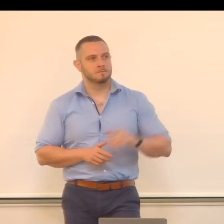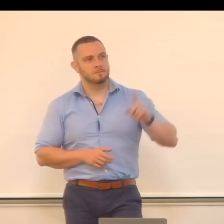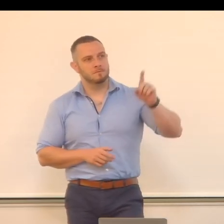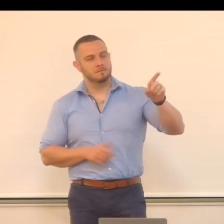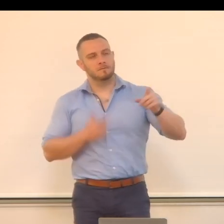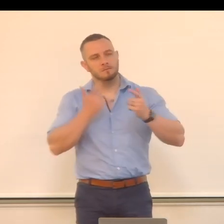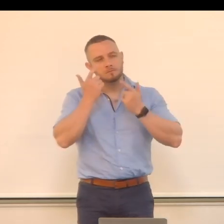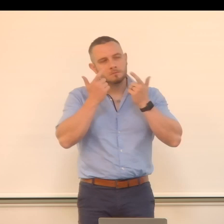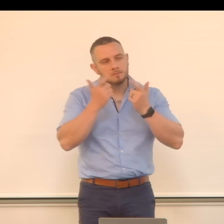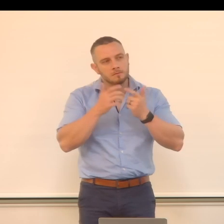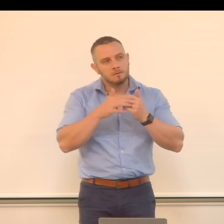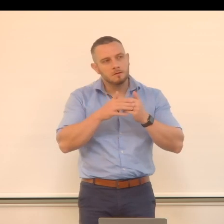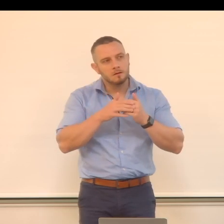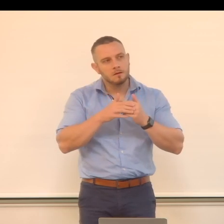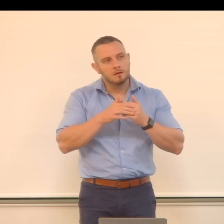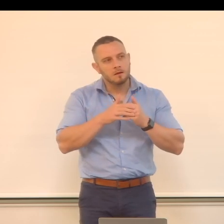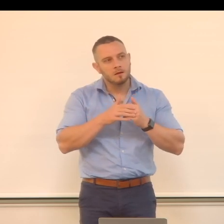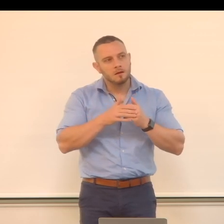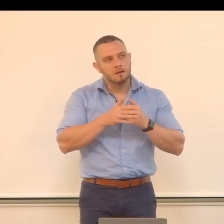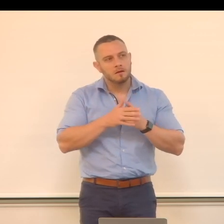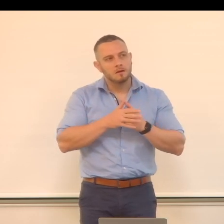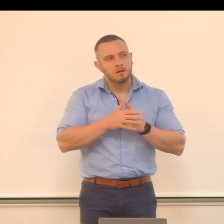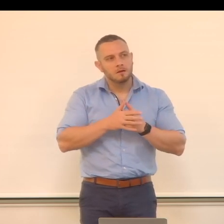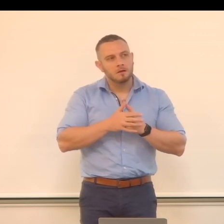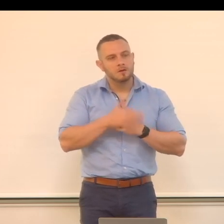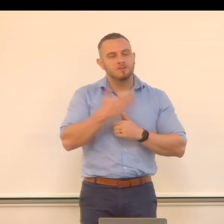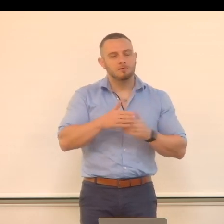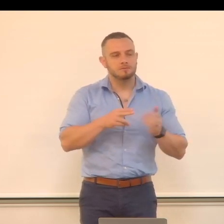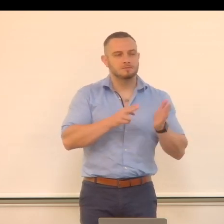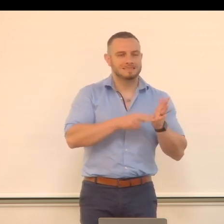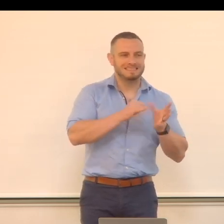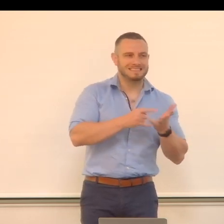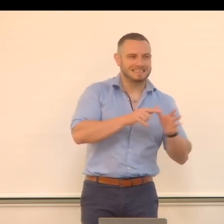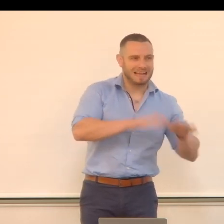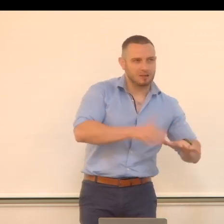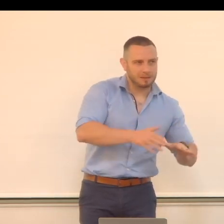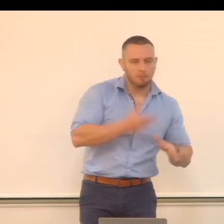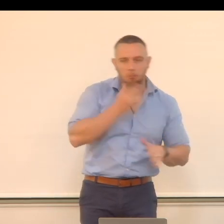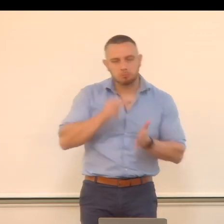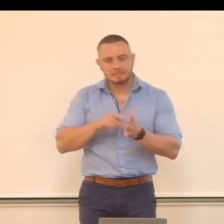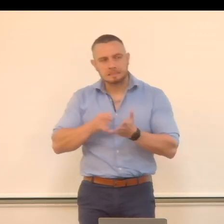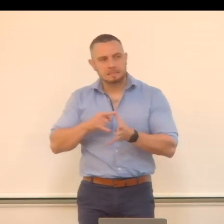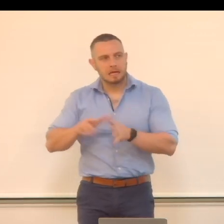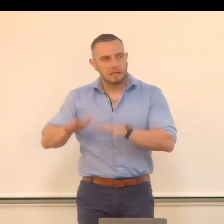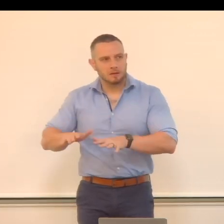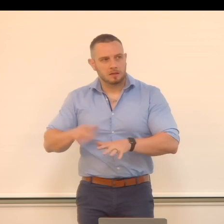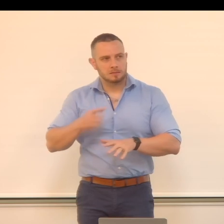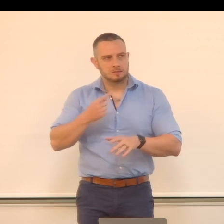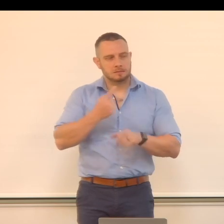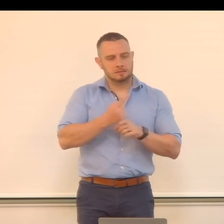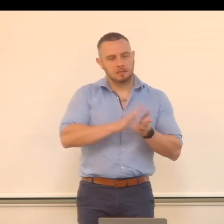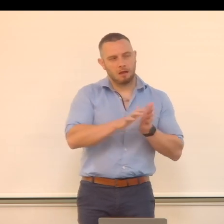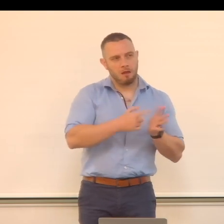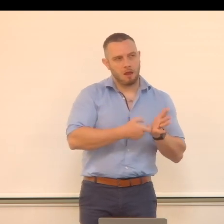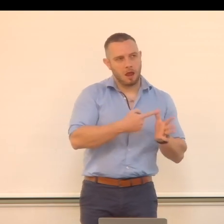I'm curious, you've done both NASA-run and non-NASA-run analogues, and I'm curious, particularly with HERA, since it's